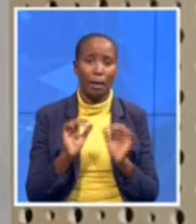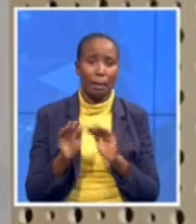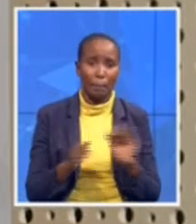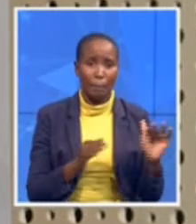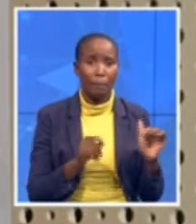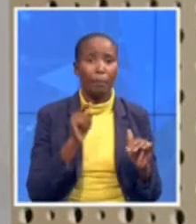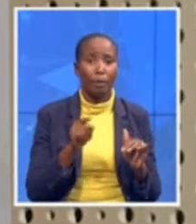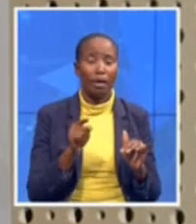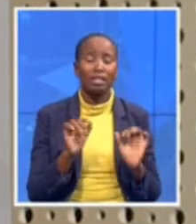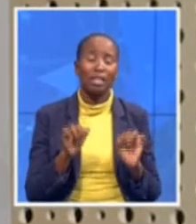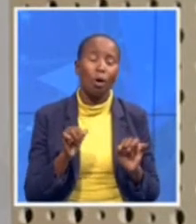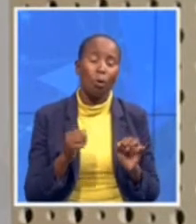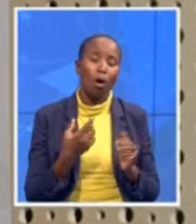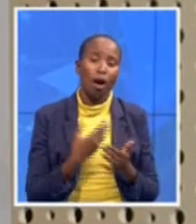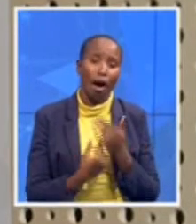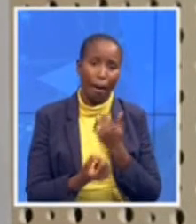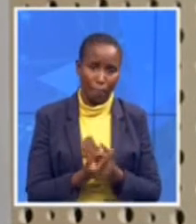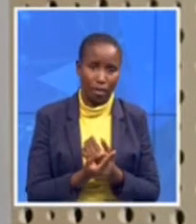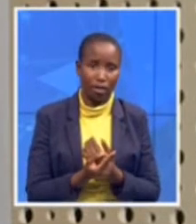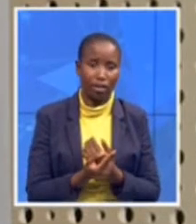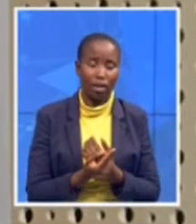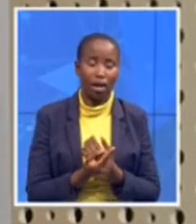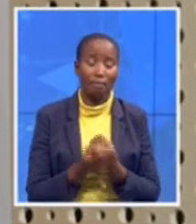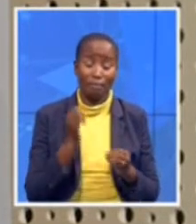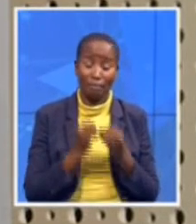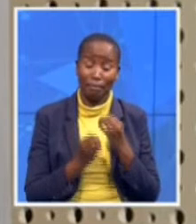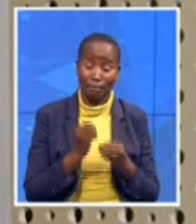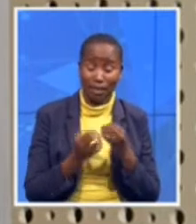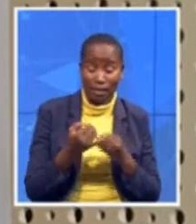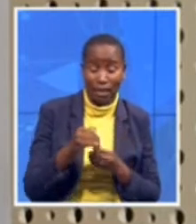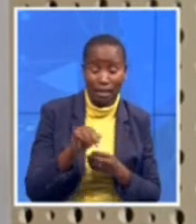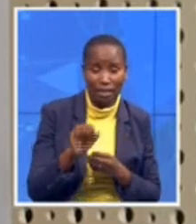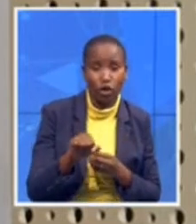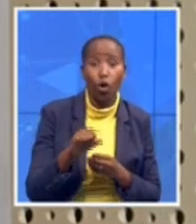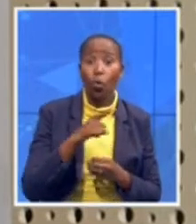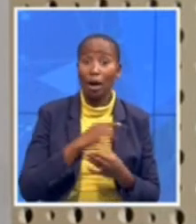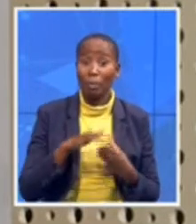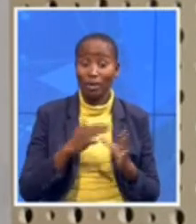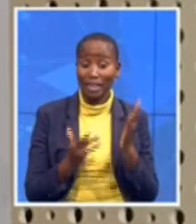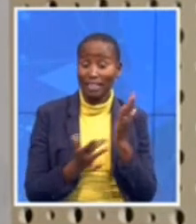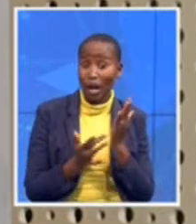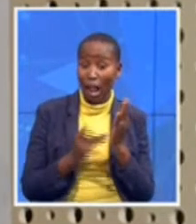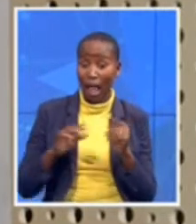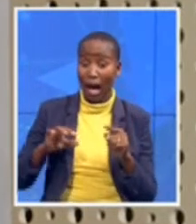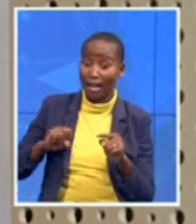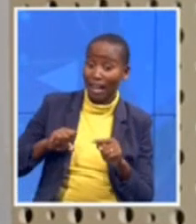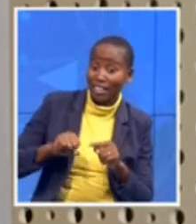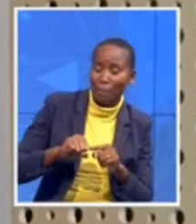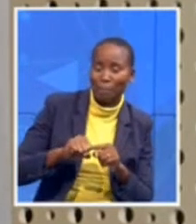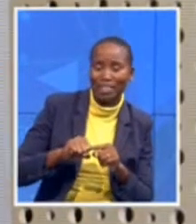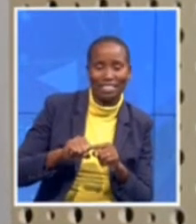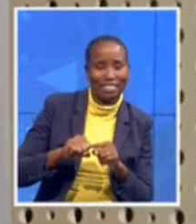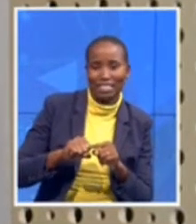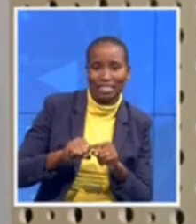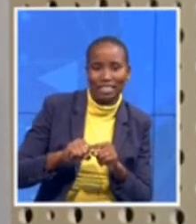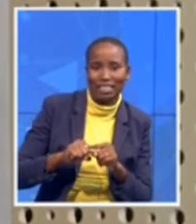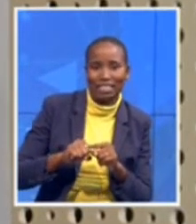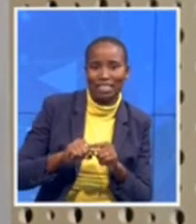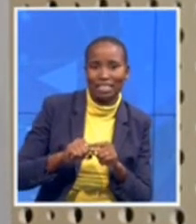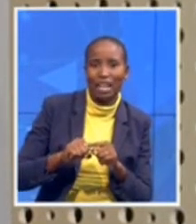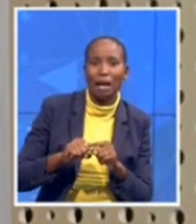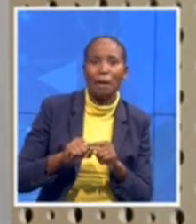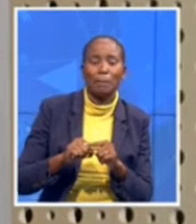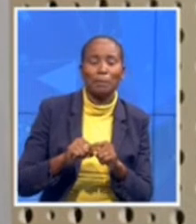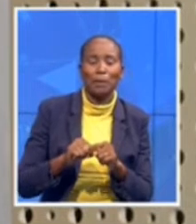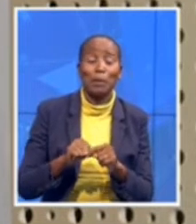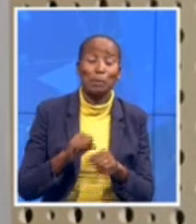that, because catching up with technology, especially when it comes to lawmaking, it is something